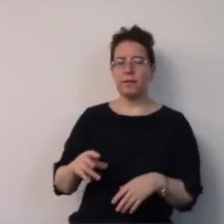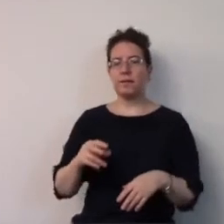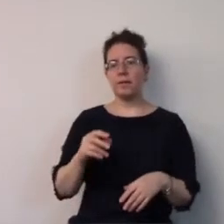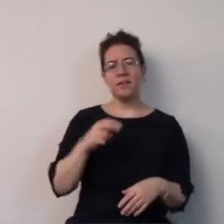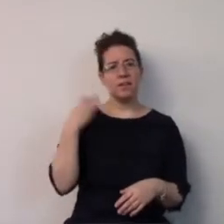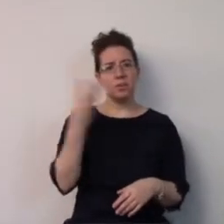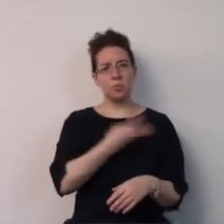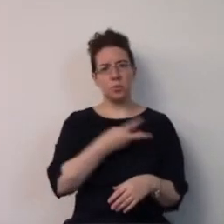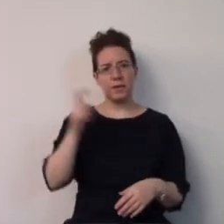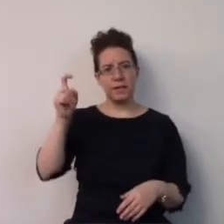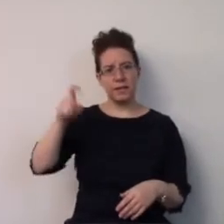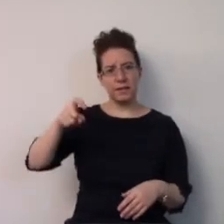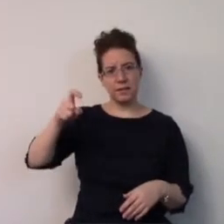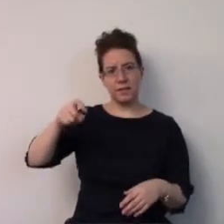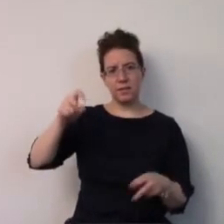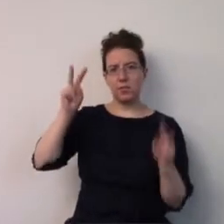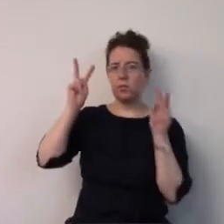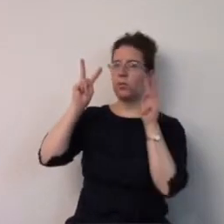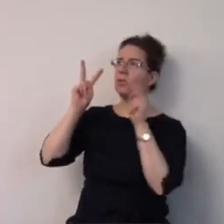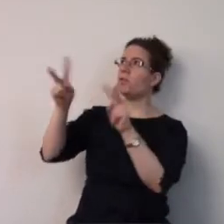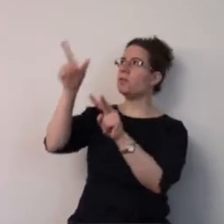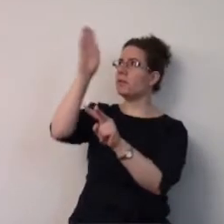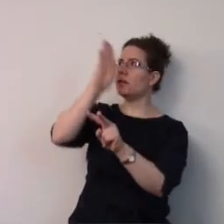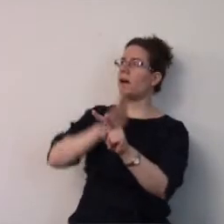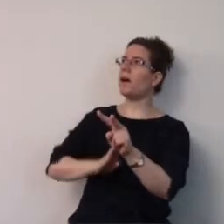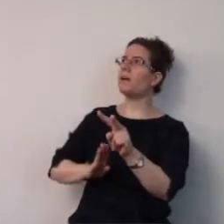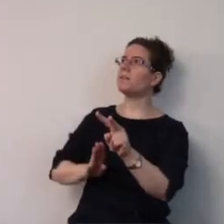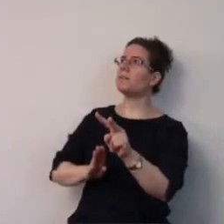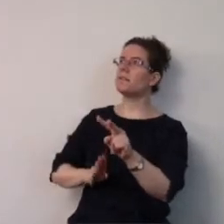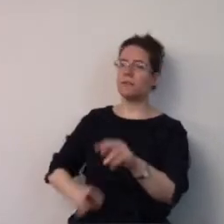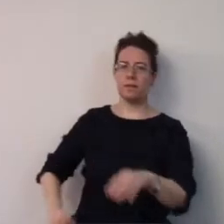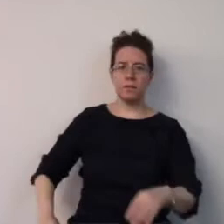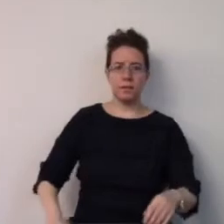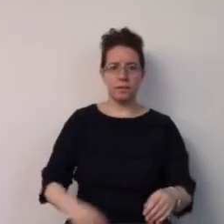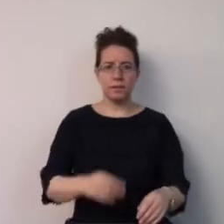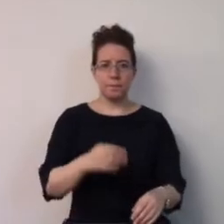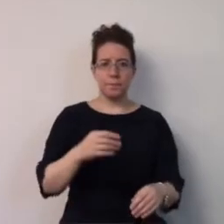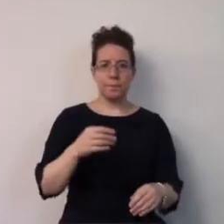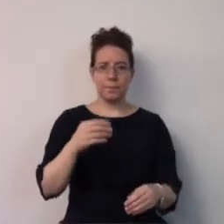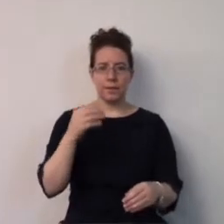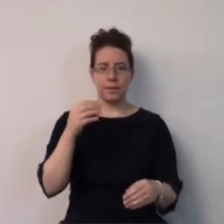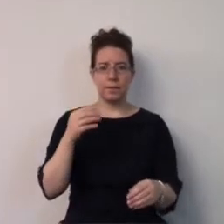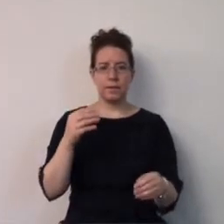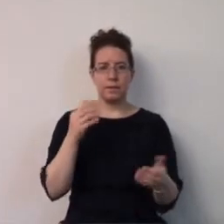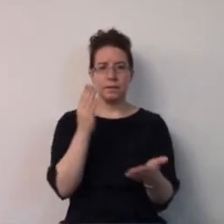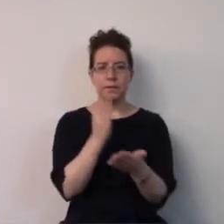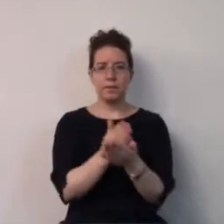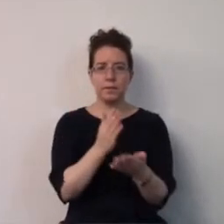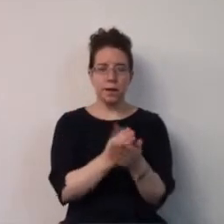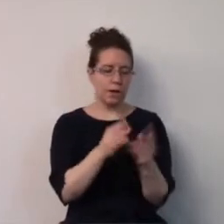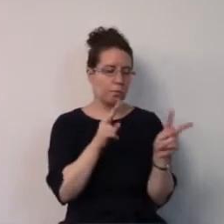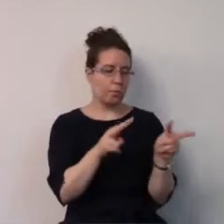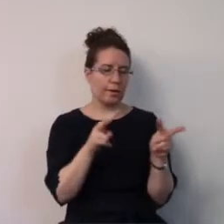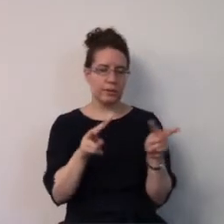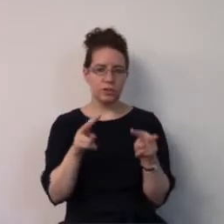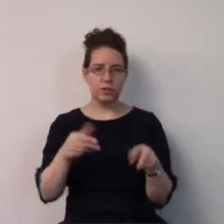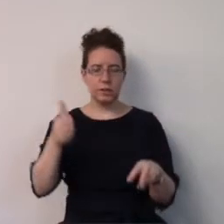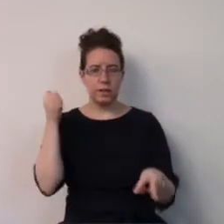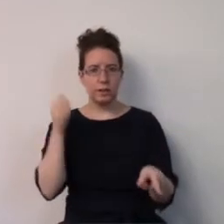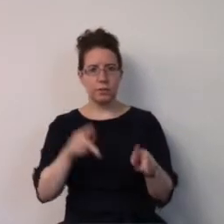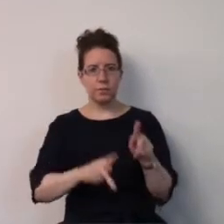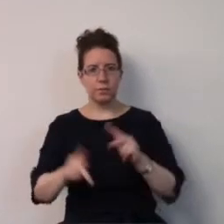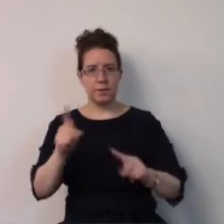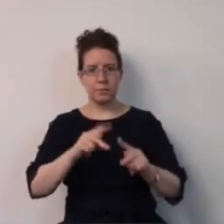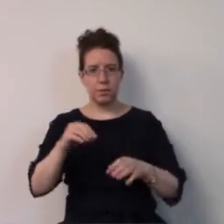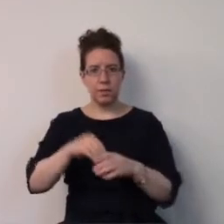Moles that are just infiltrating. You need to get your eyes on Jesus. You need